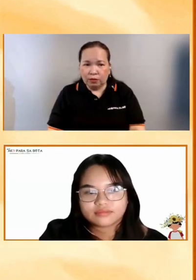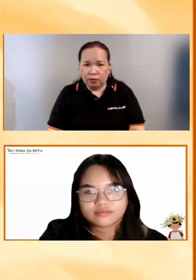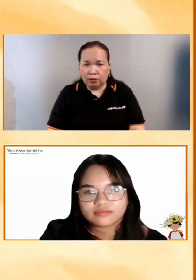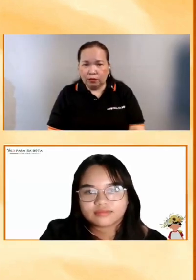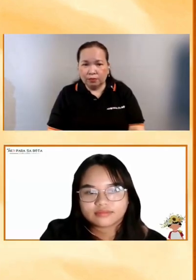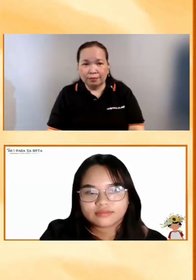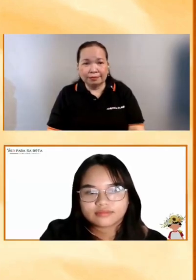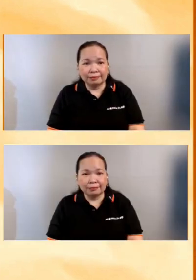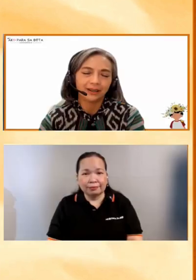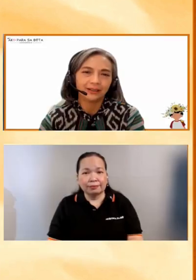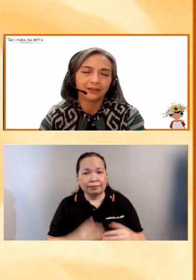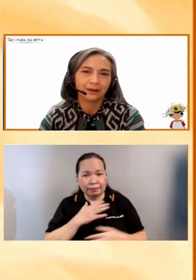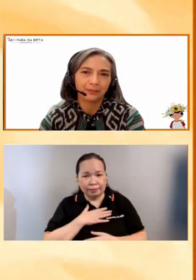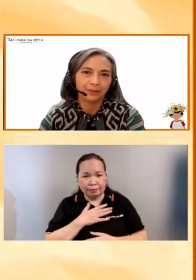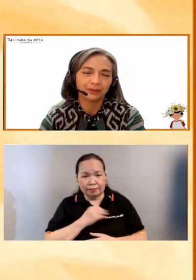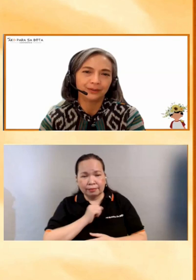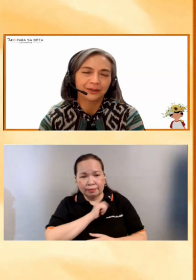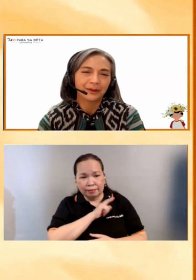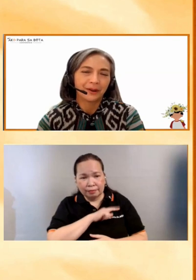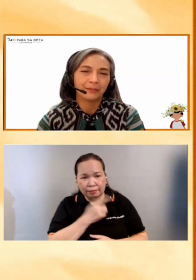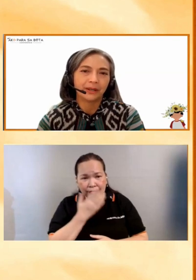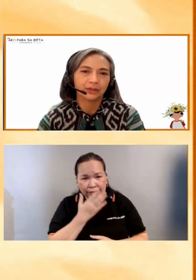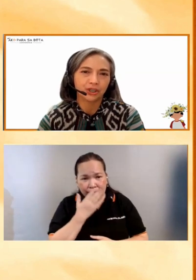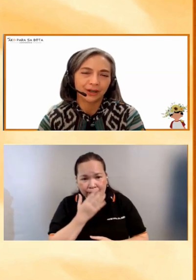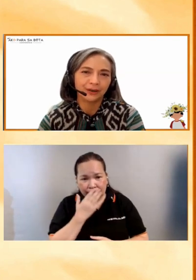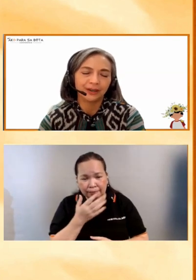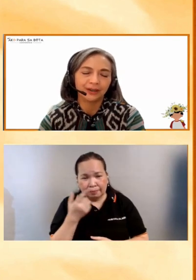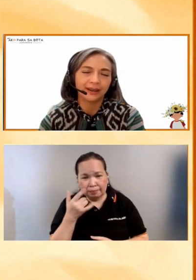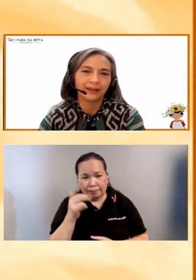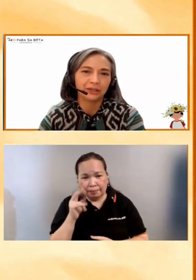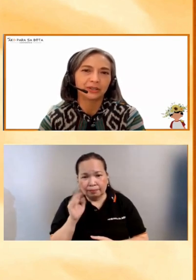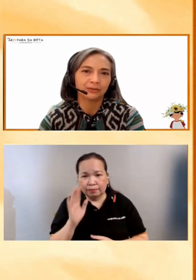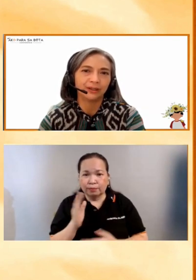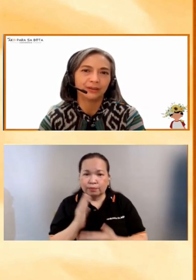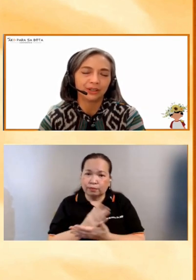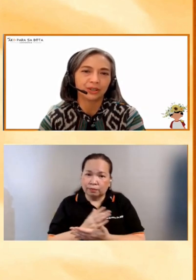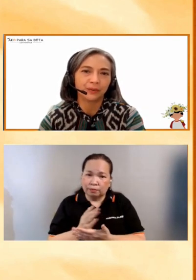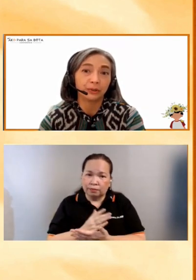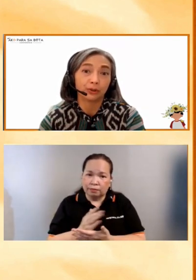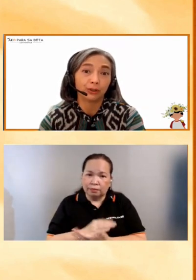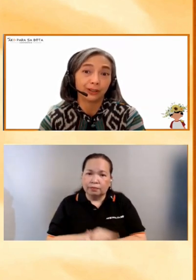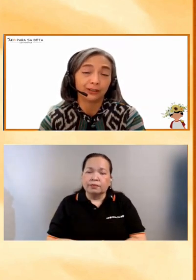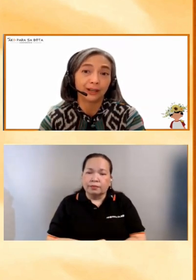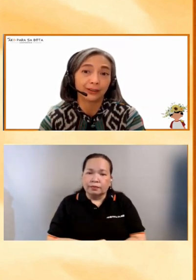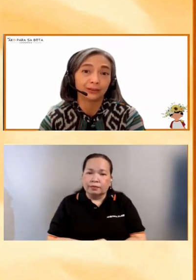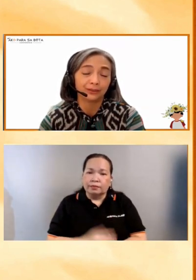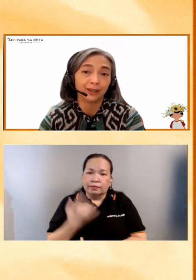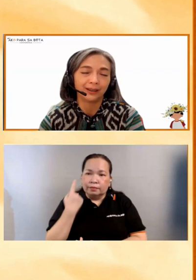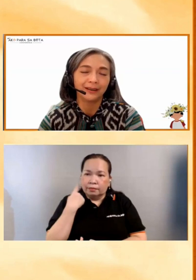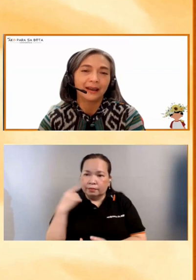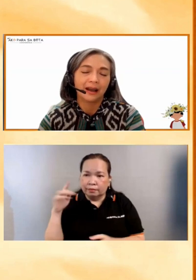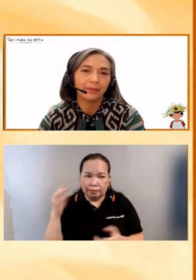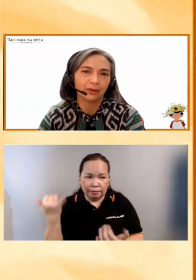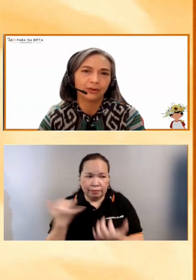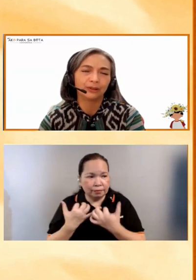We are grateful, Kian, and humbled by your sharing. And this is really the reason why we are all here gathered